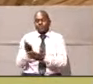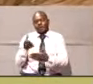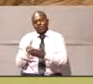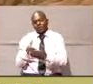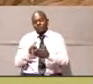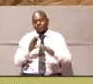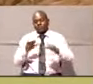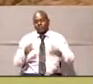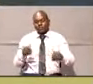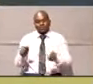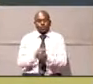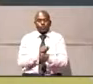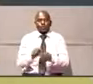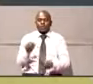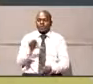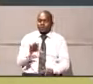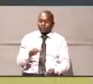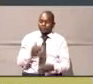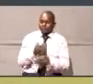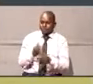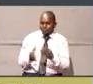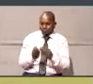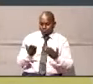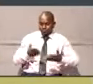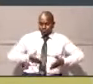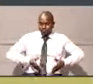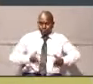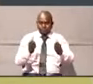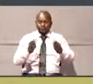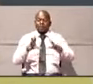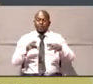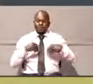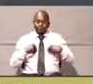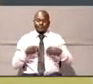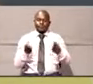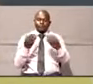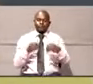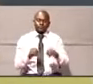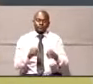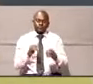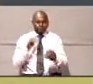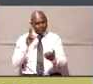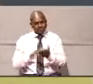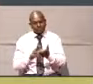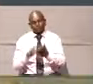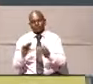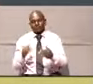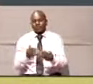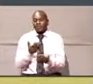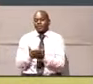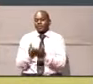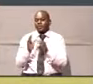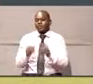waterways and damming the area. Building a road over wetlands is a permitted activity. It's regulated. That means that when you build a road through wetland, there are many things